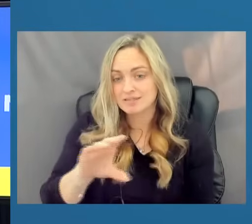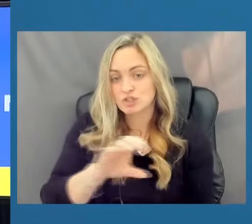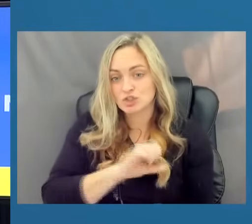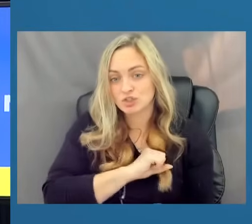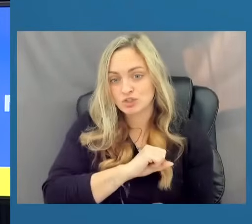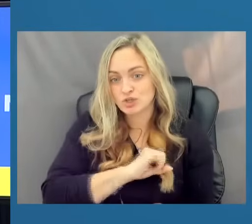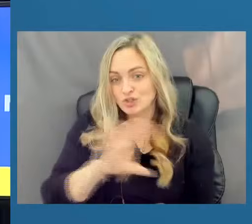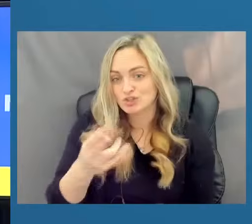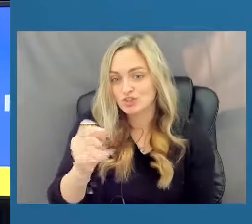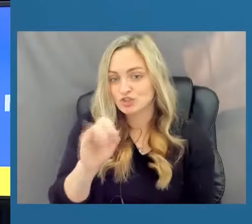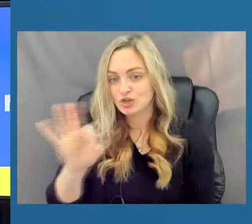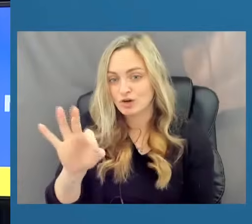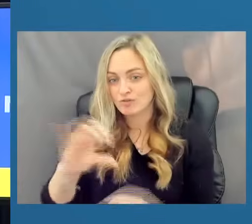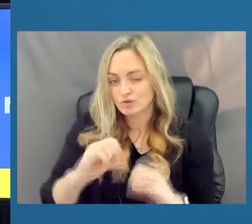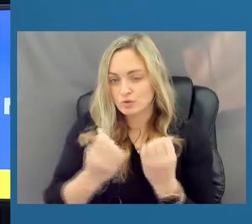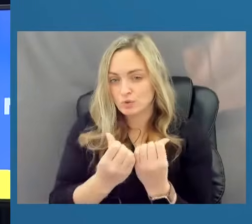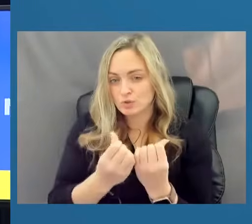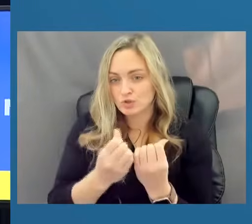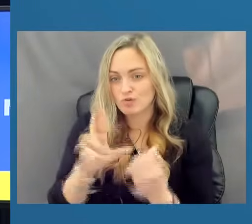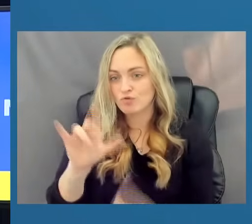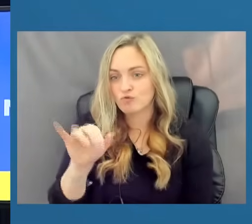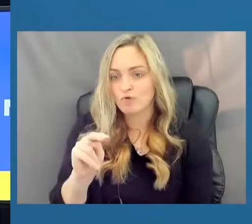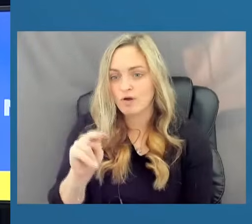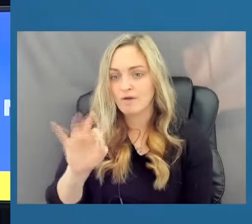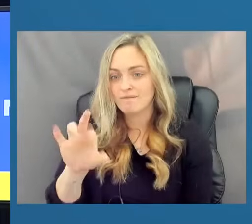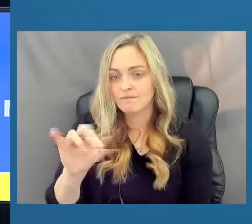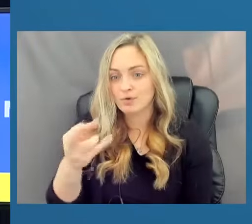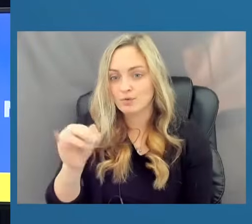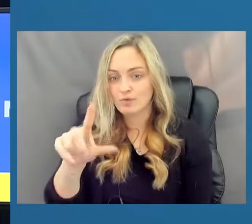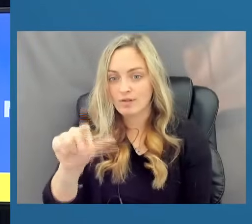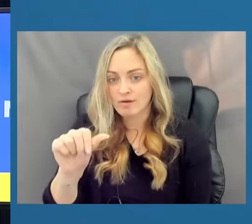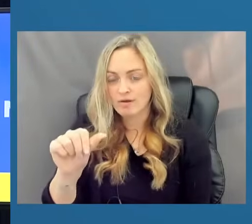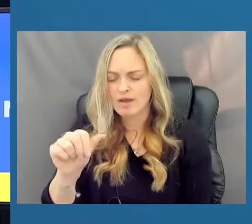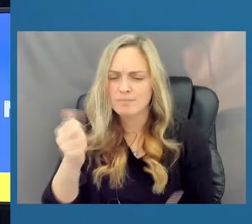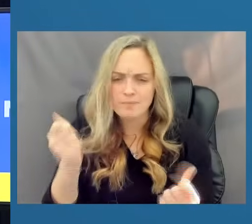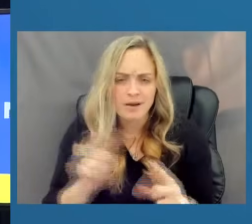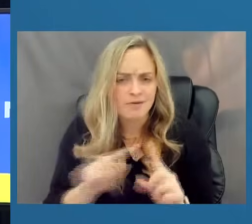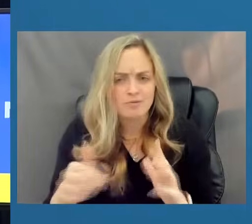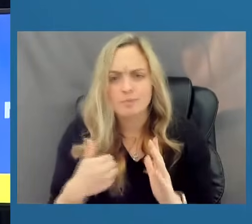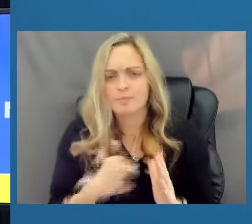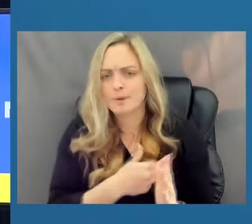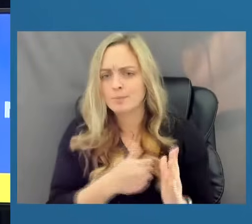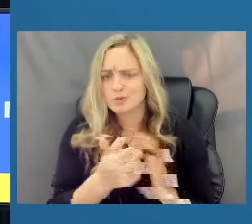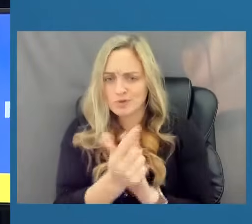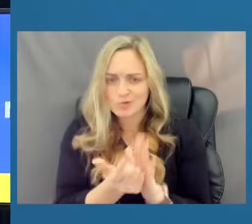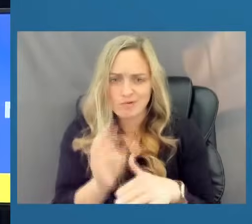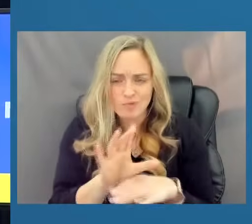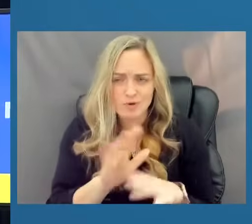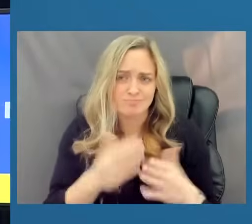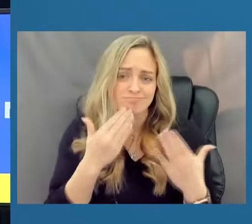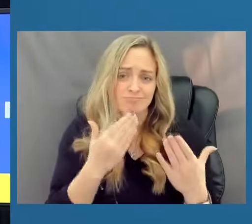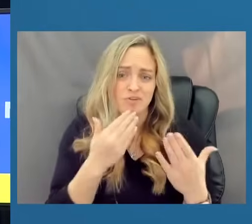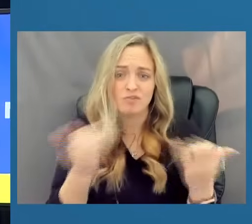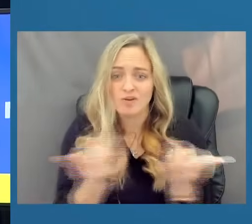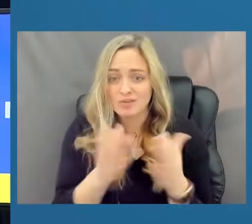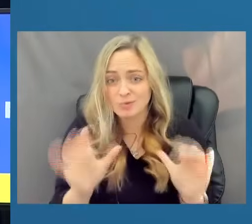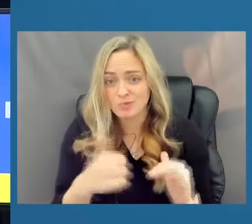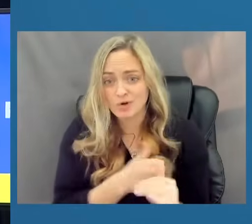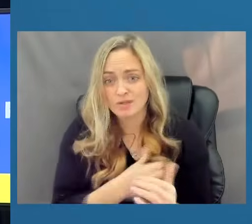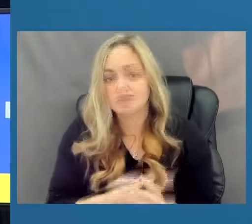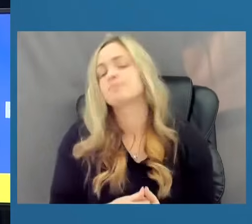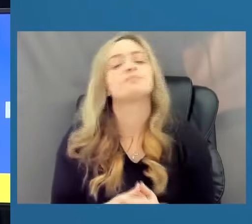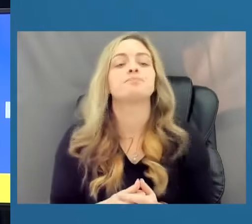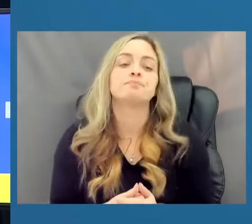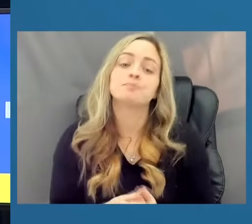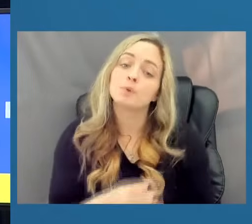Figueroa, and many other partners in law enforcement. And I'm always grateful to them every day of the week for what they do for us. So our police